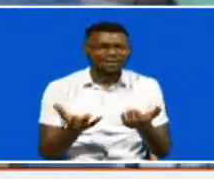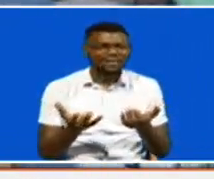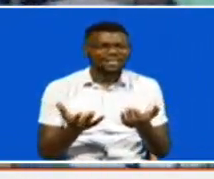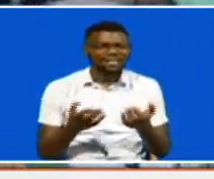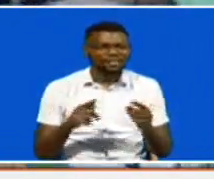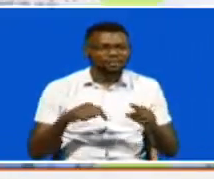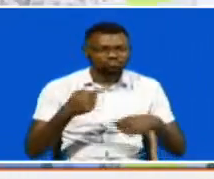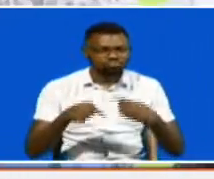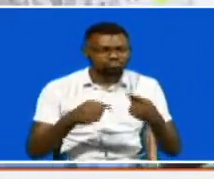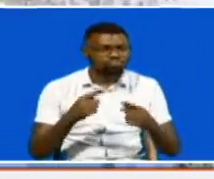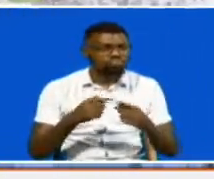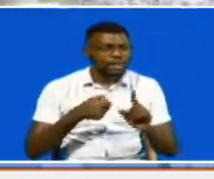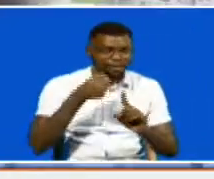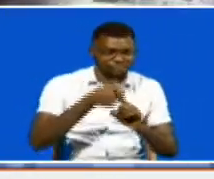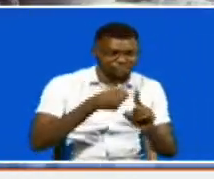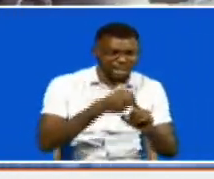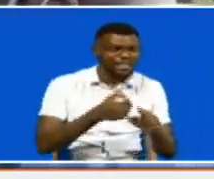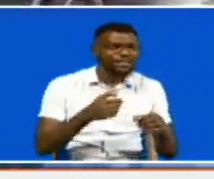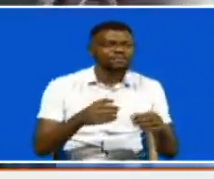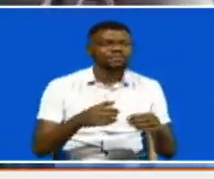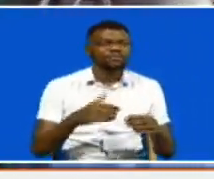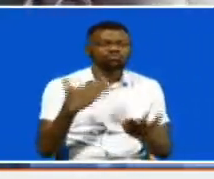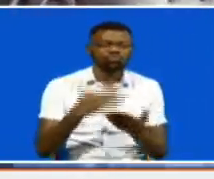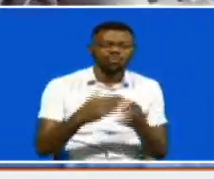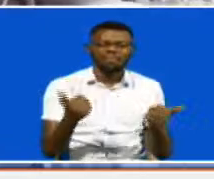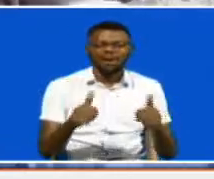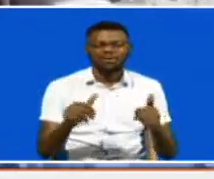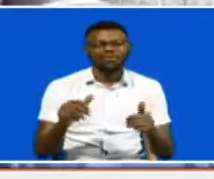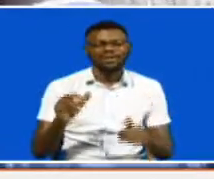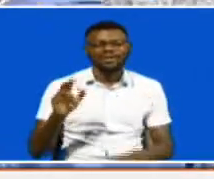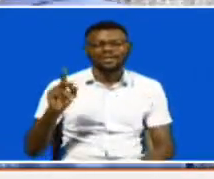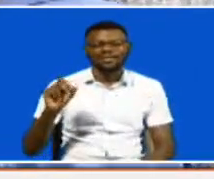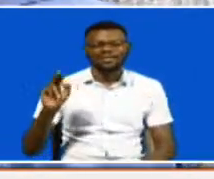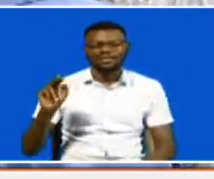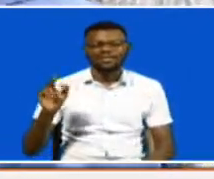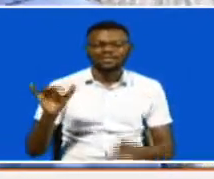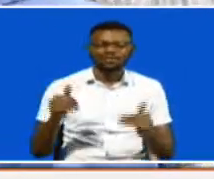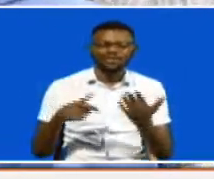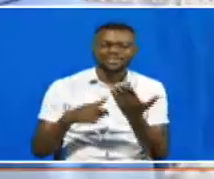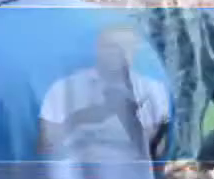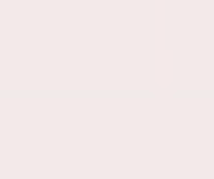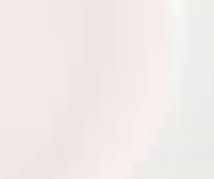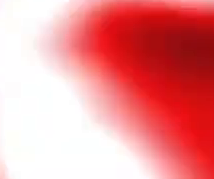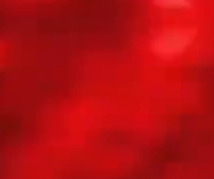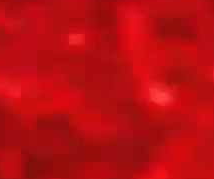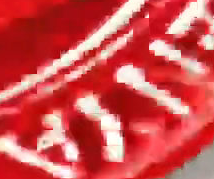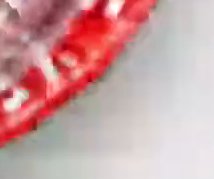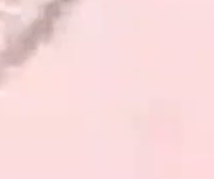illicit trade is not lost. For KTN News, I'm Ndombi, Esther Diana.